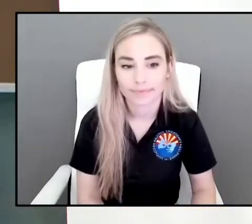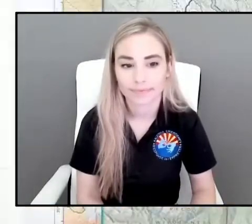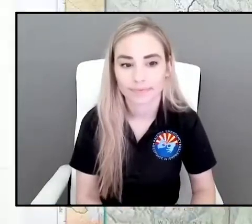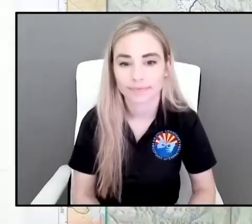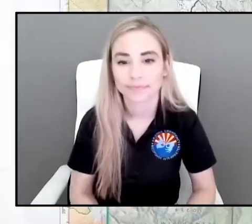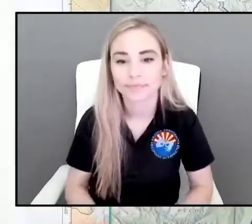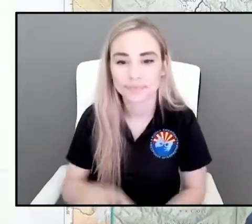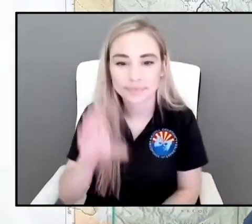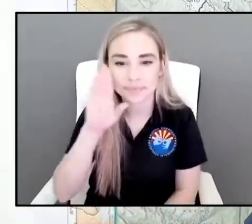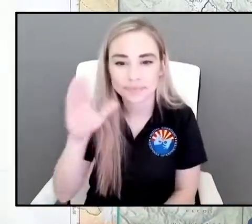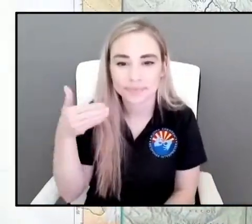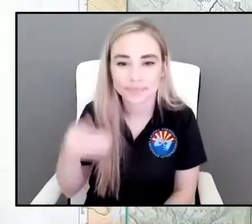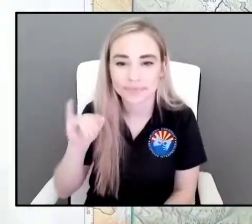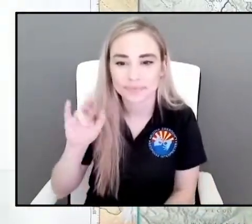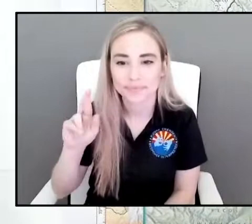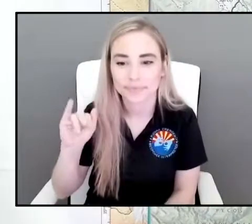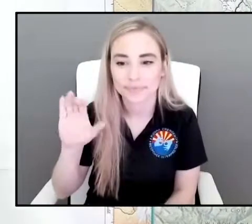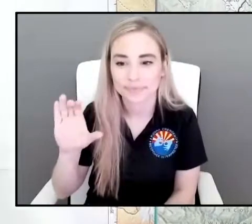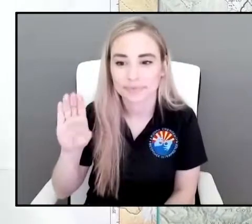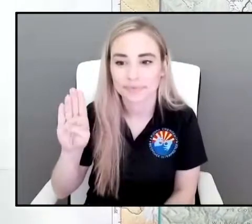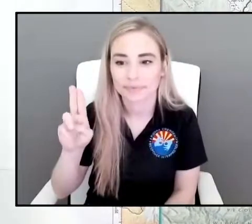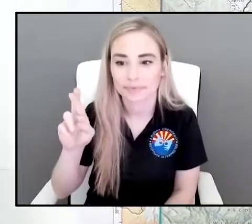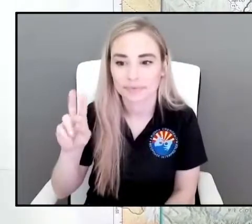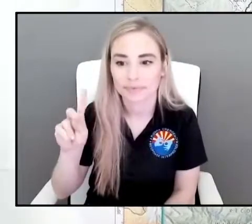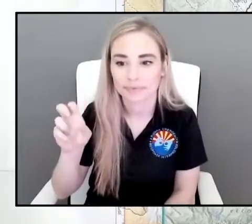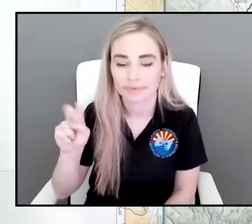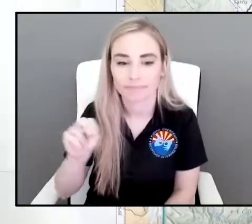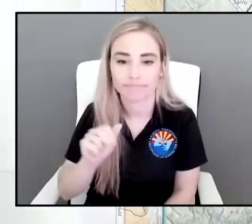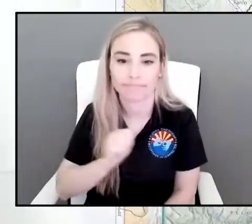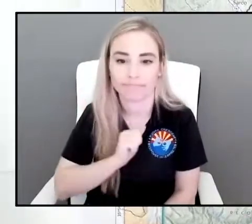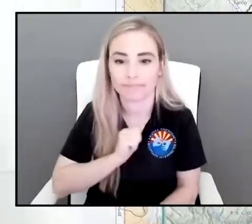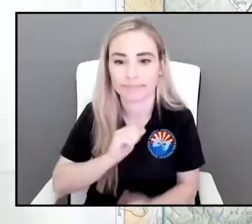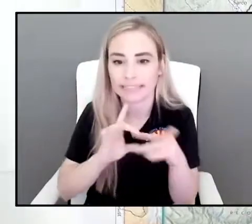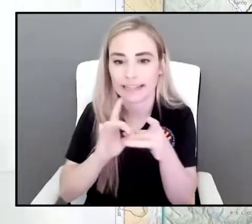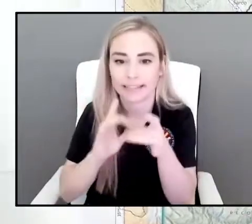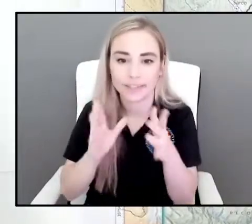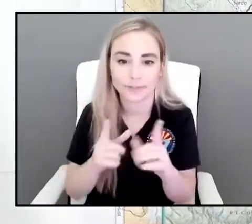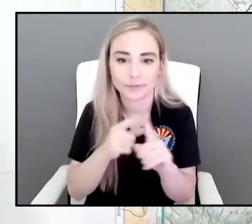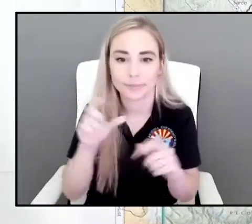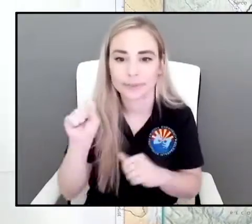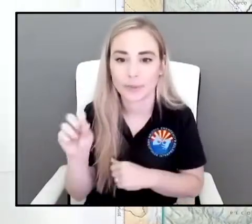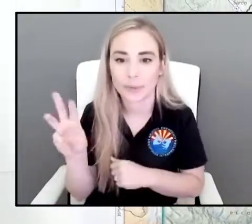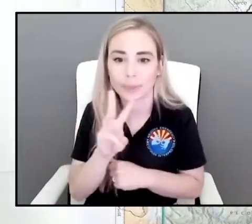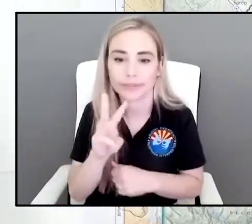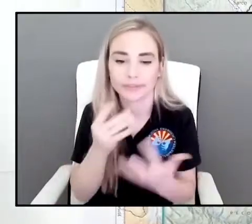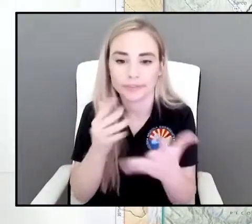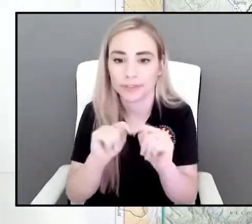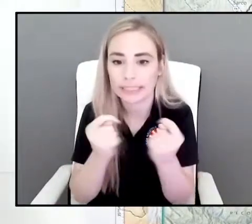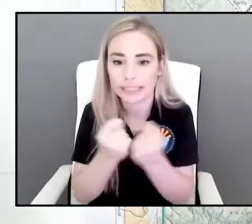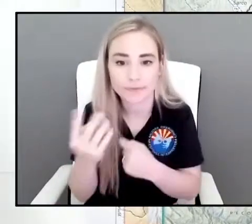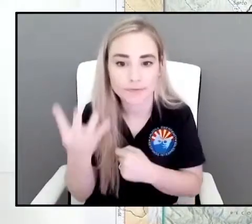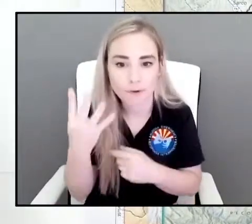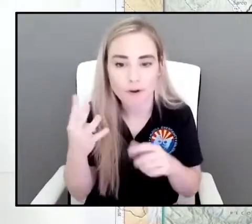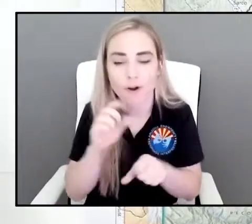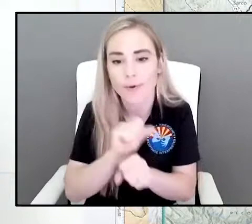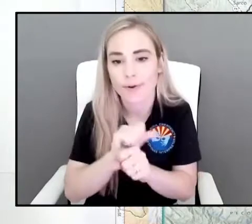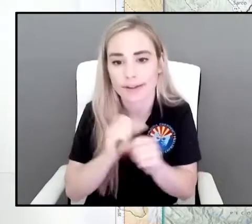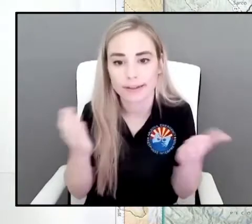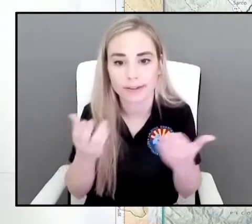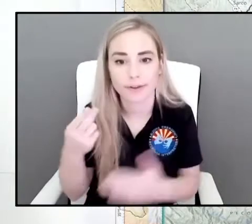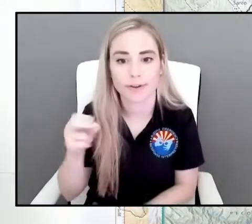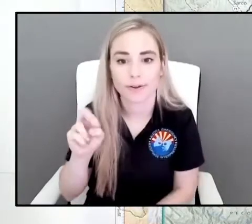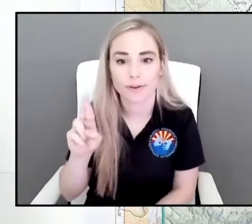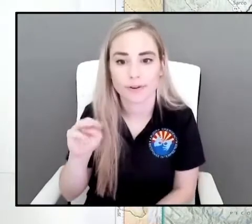Hello, my name is Iric Burden. I'm liaison with Southwest Incident Management Team 4 on the Hermits Peak Calf Canyon